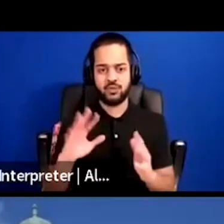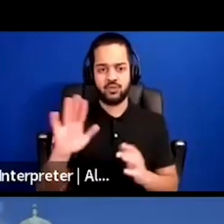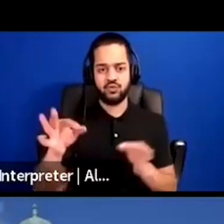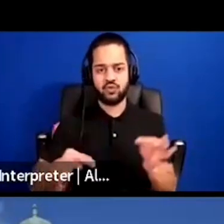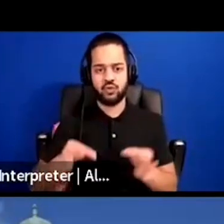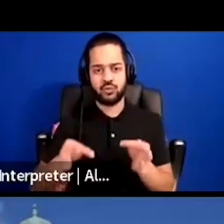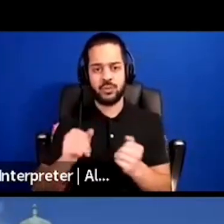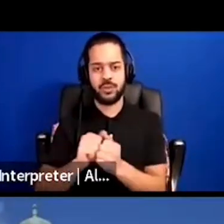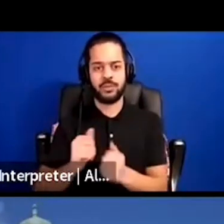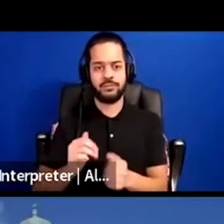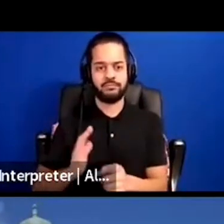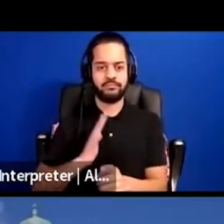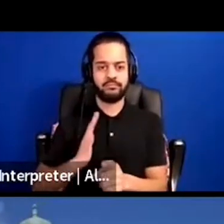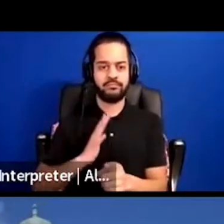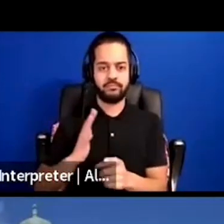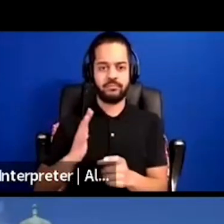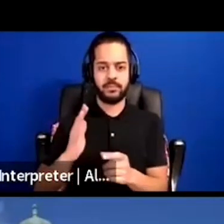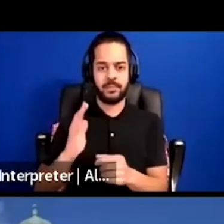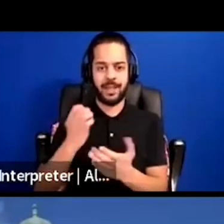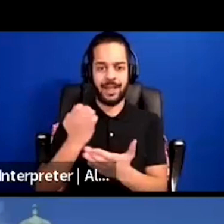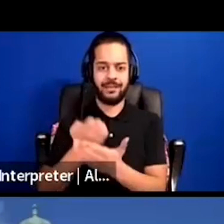appropriate evidence-based instruction?